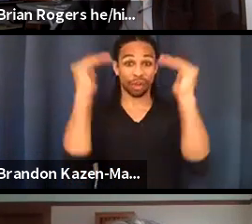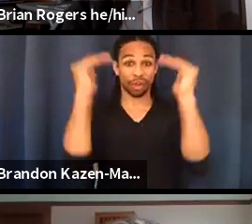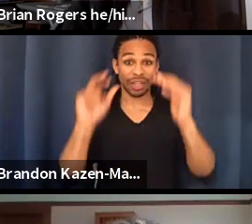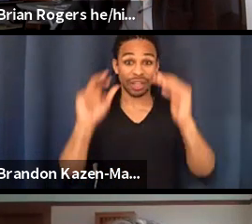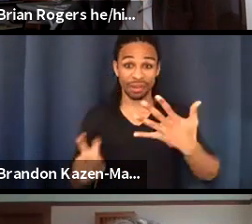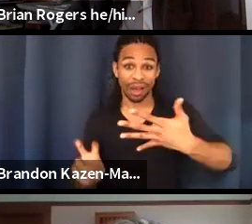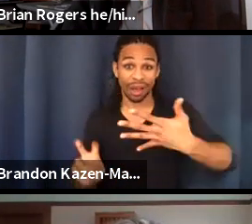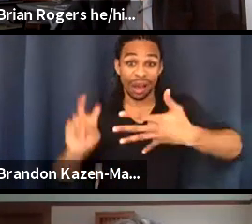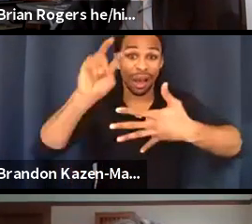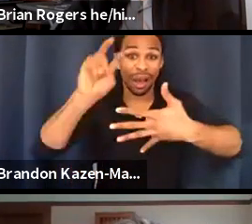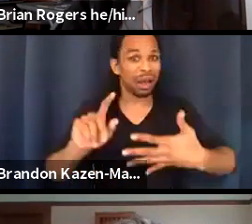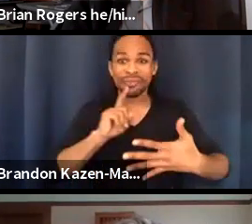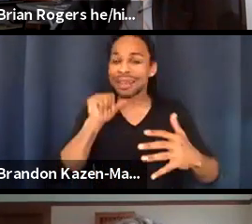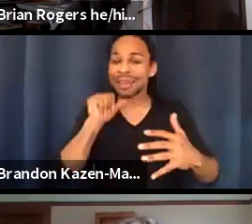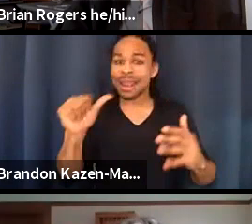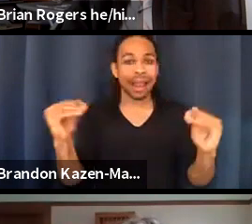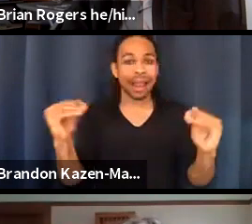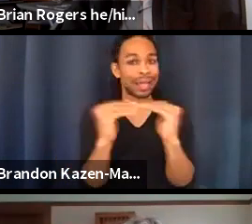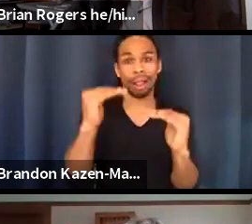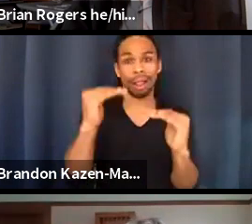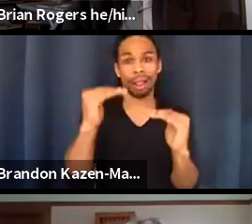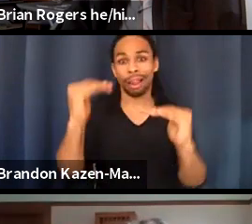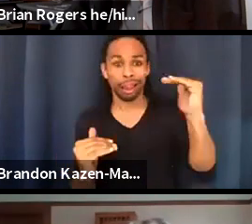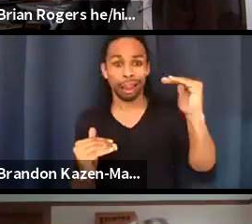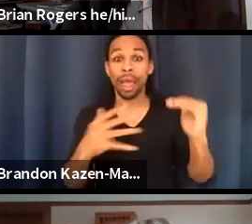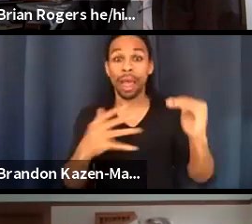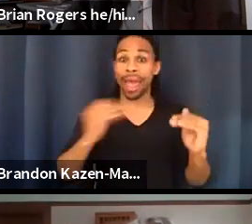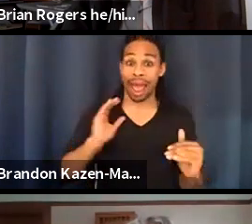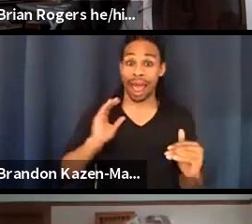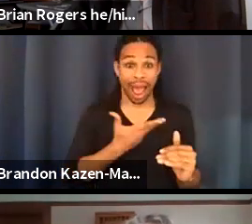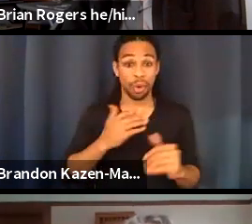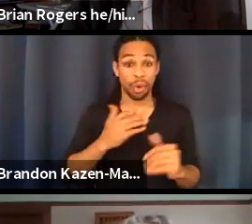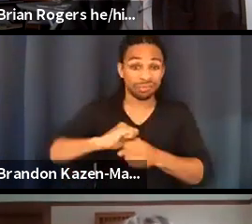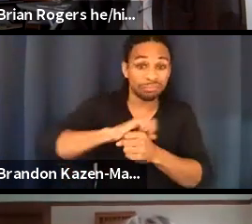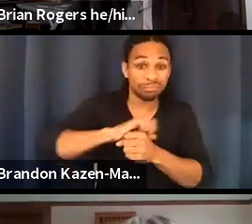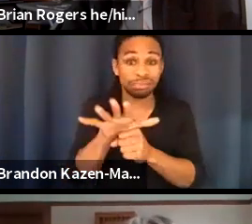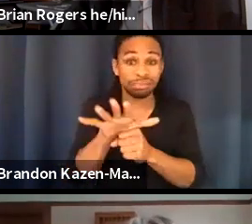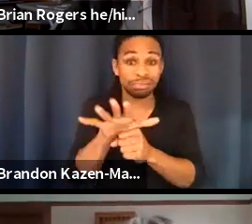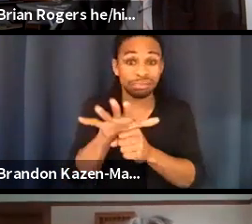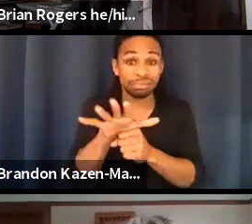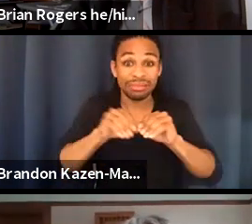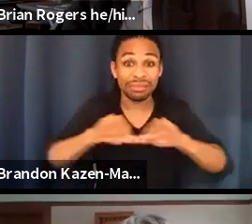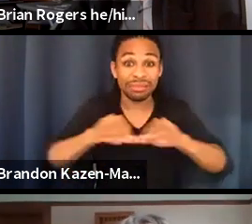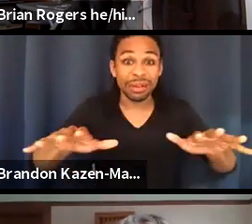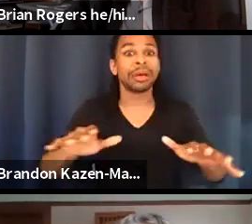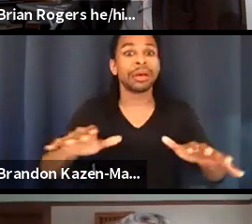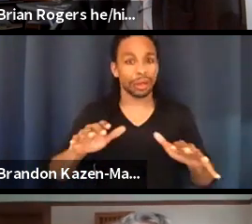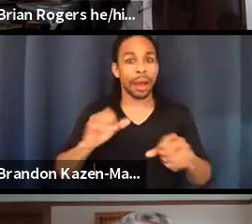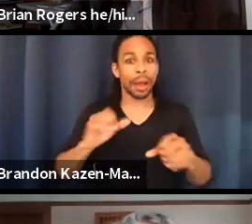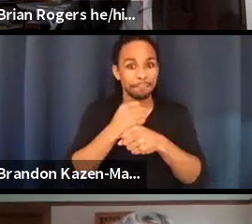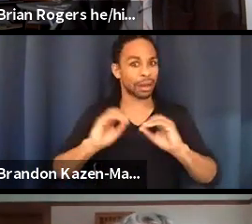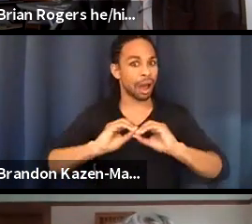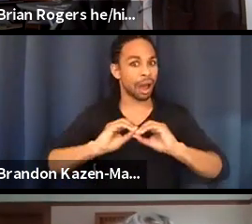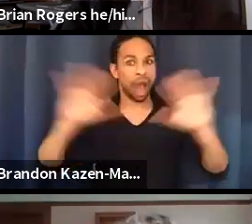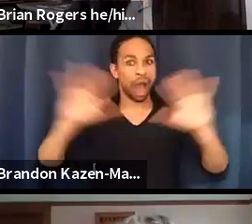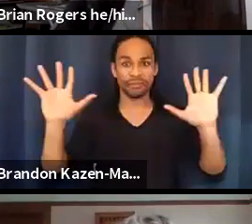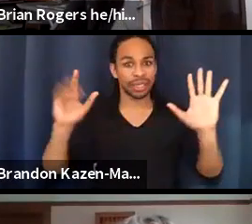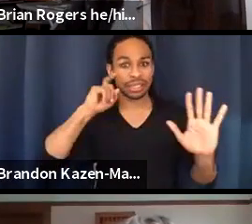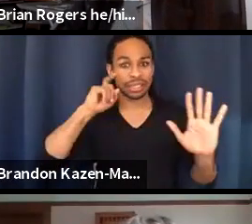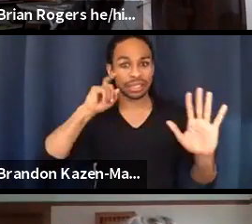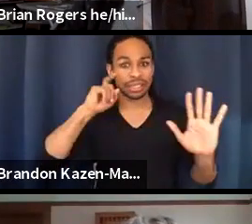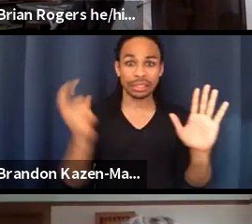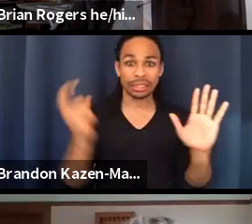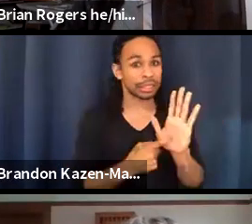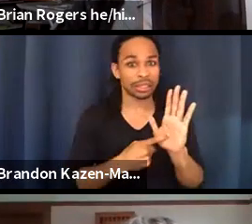more obvious. It was already obvious to most of us. And number four, more importantly, let's